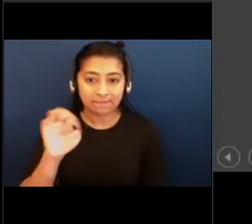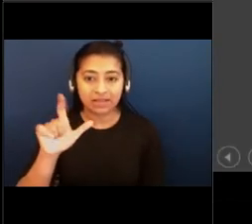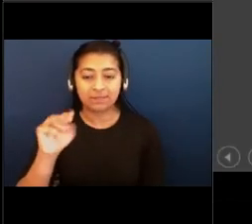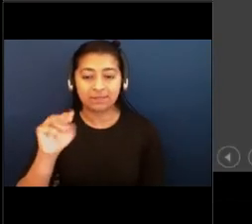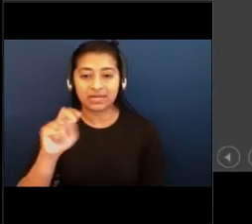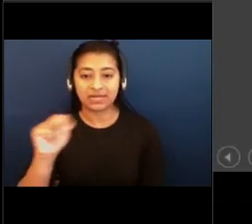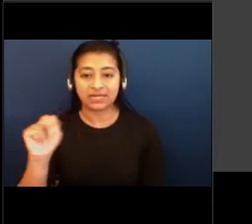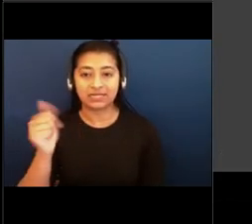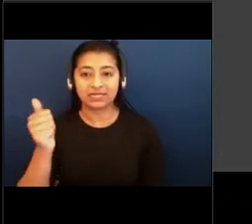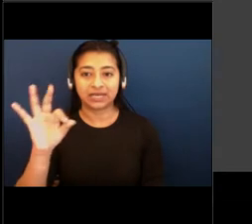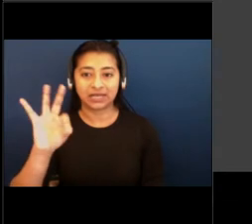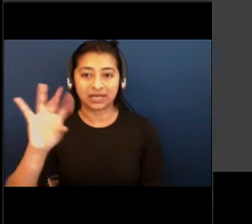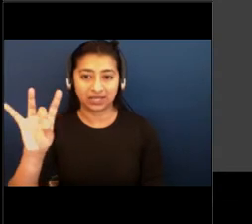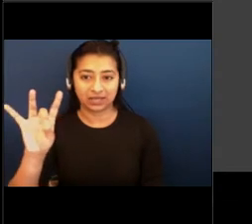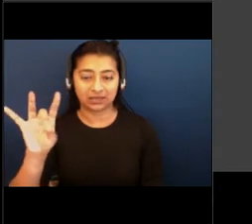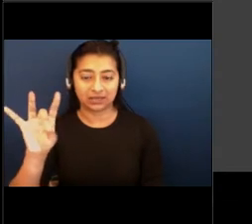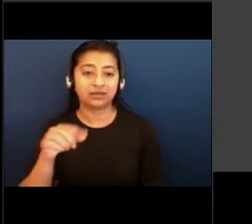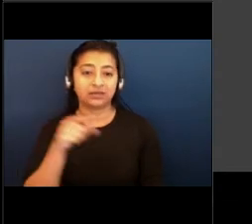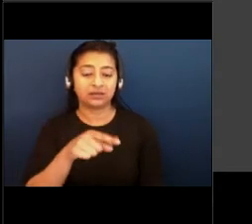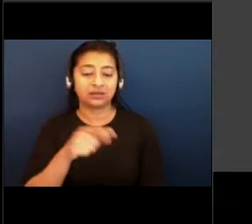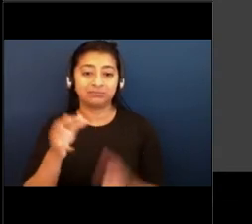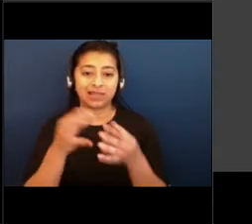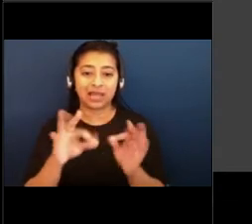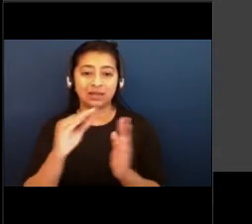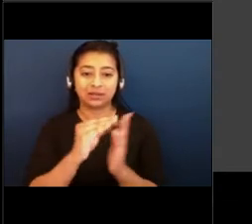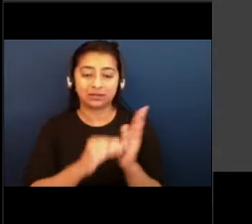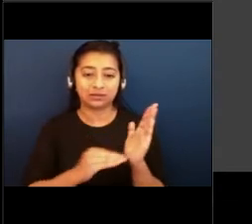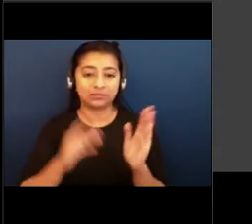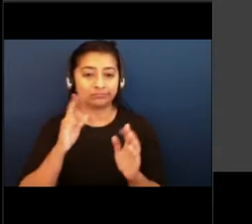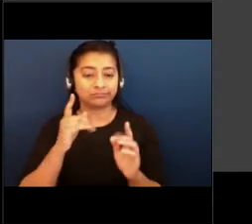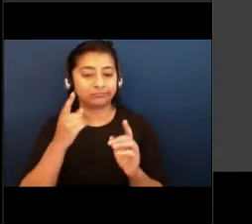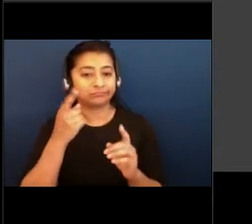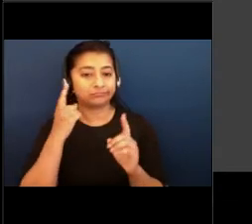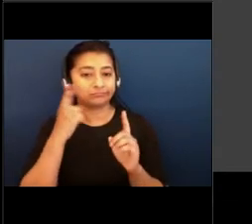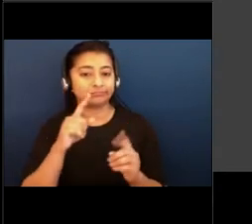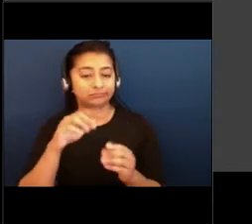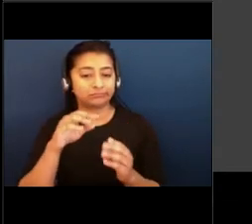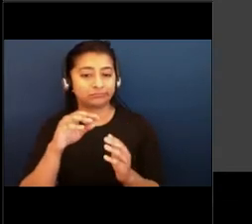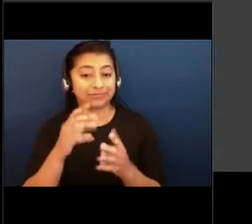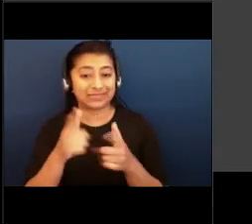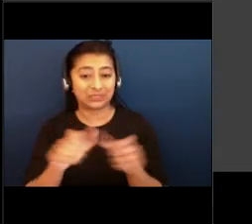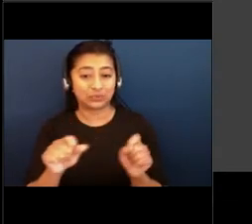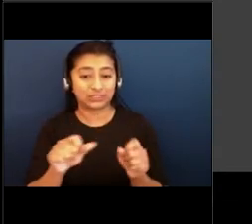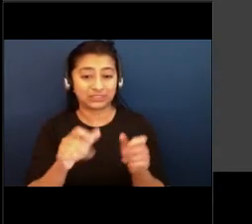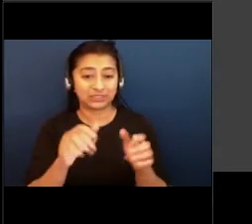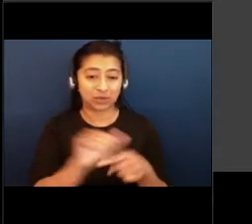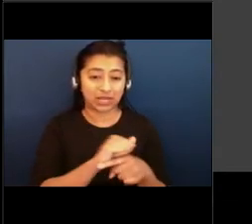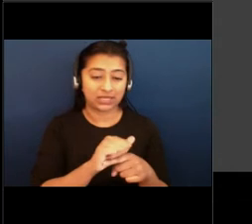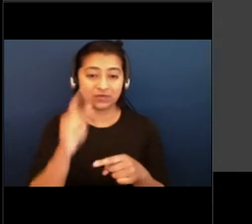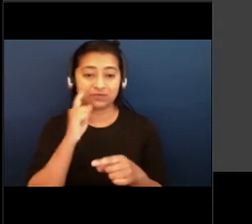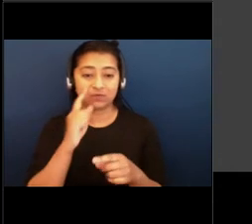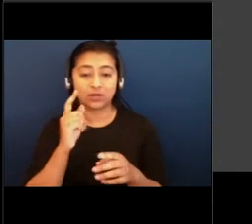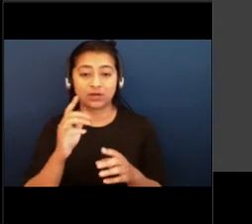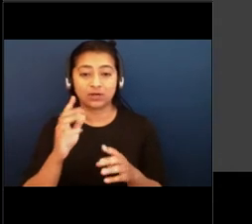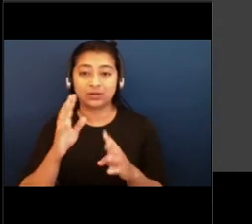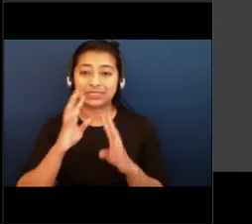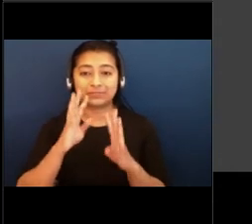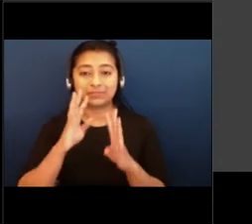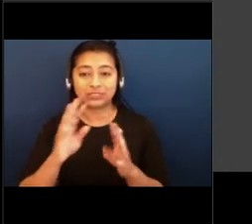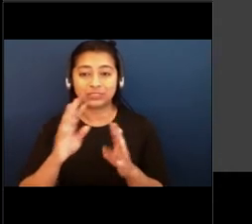1998, quote, language documentation aims at the record of the linguistic practices and traditions of a speech community and